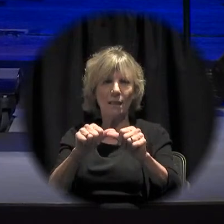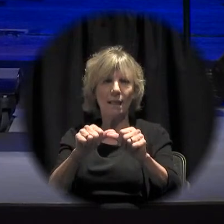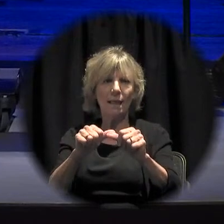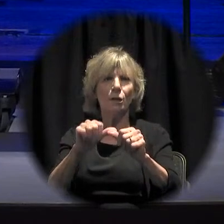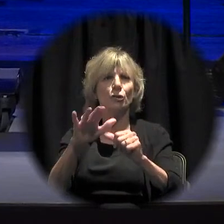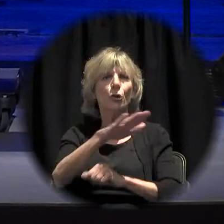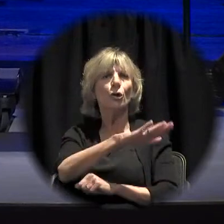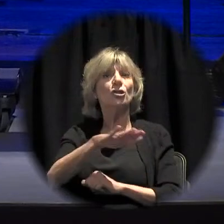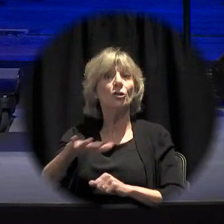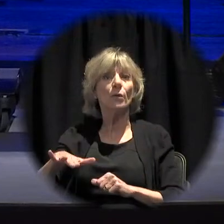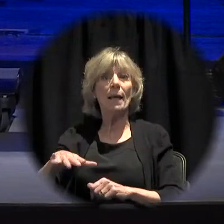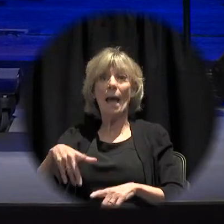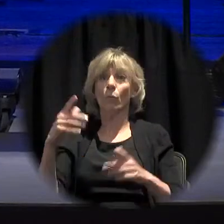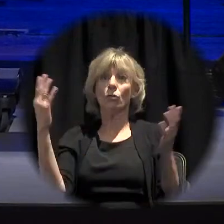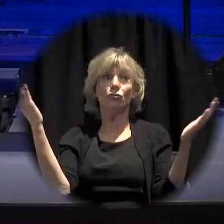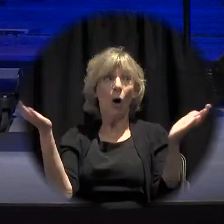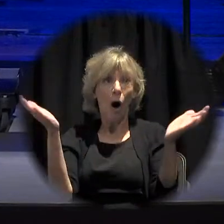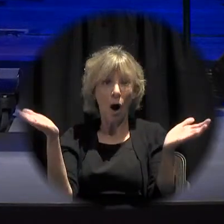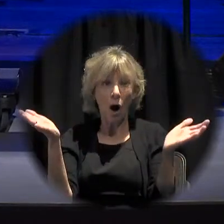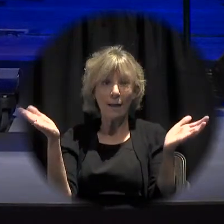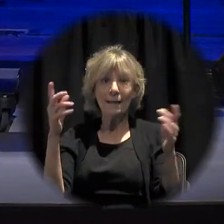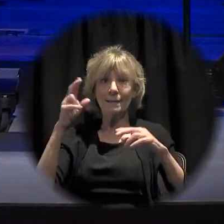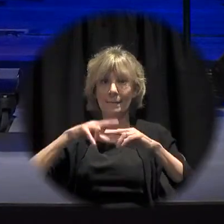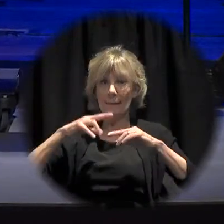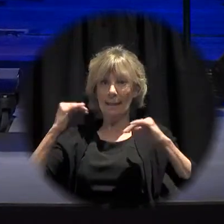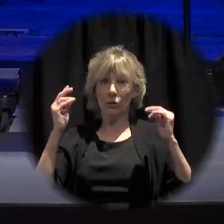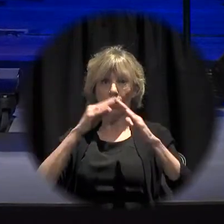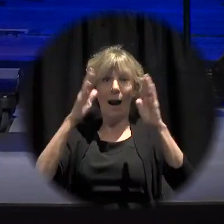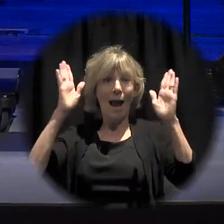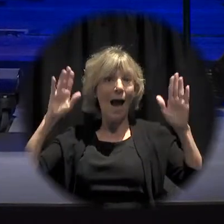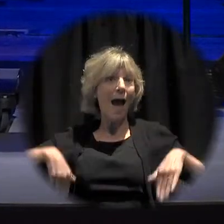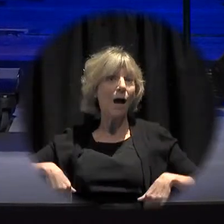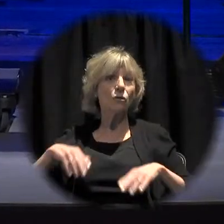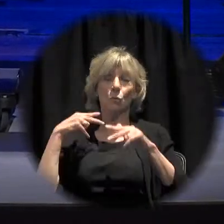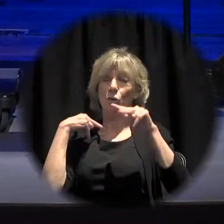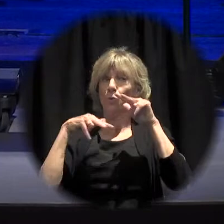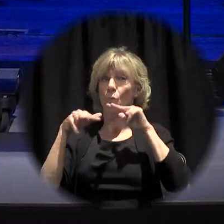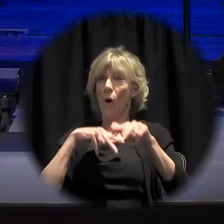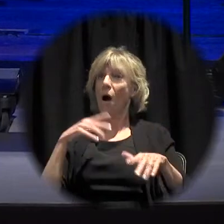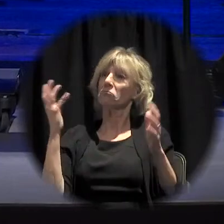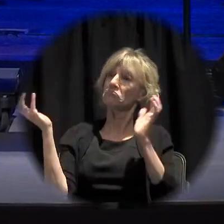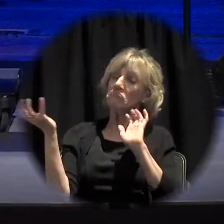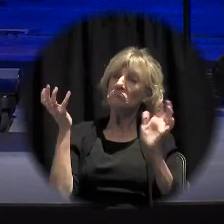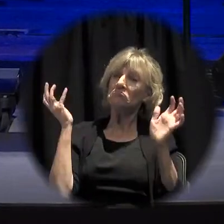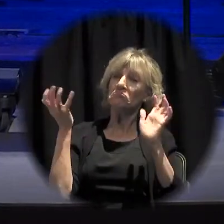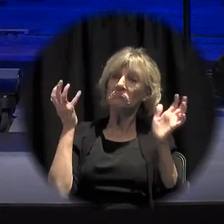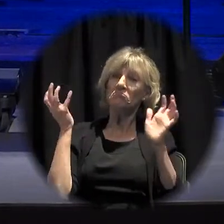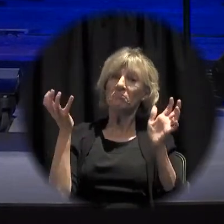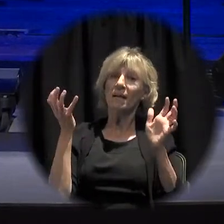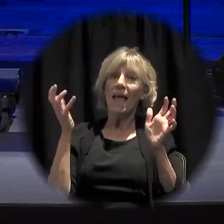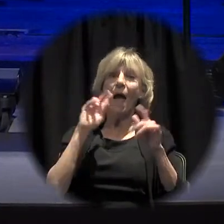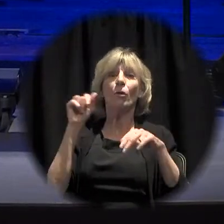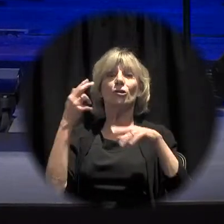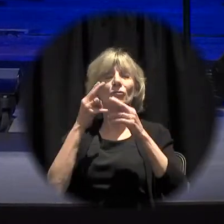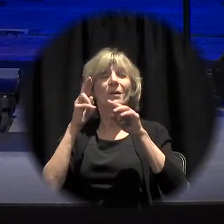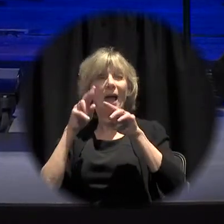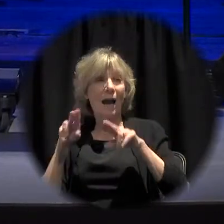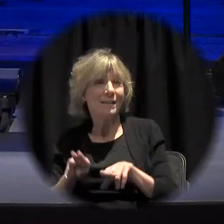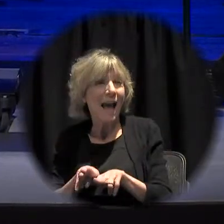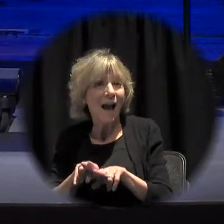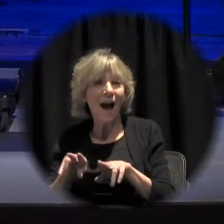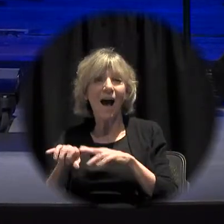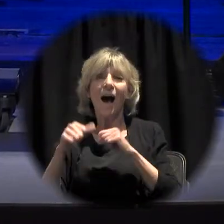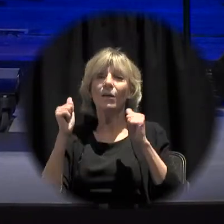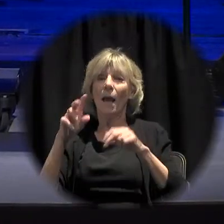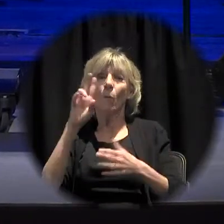shall talk of them when you sit in your house, and when you walk by the way, and when you lie down, and when you rise. Notice the word diligently